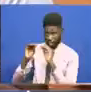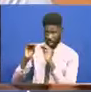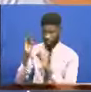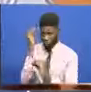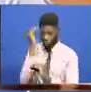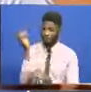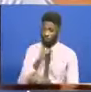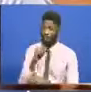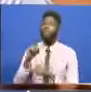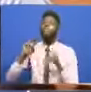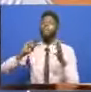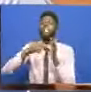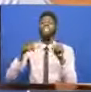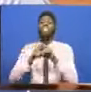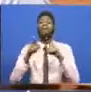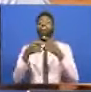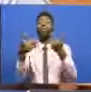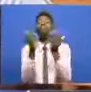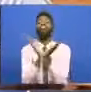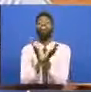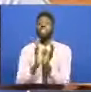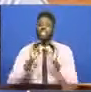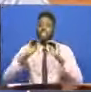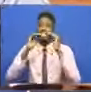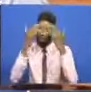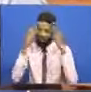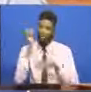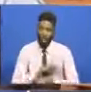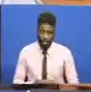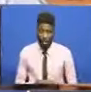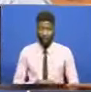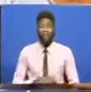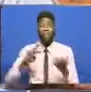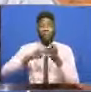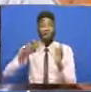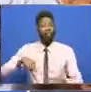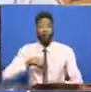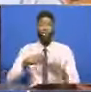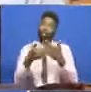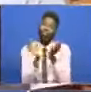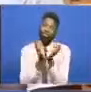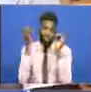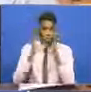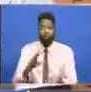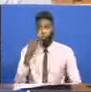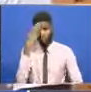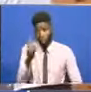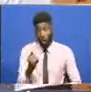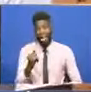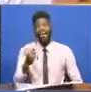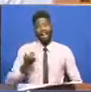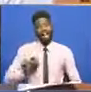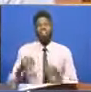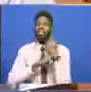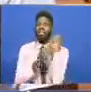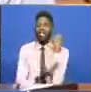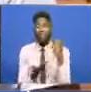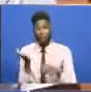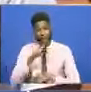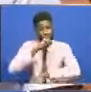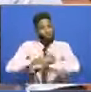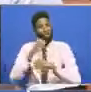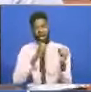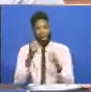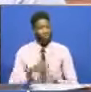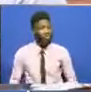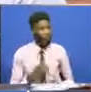are losing our community by virtue that these girls are getting pregnant and they are likely not to get back to school. Mm. The good thing is that at least you're doing something.